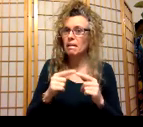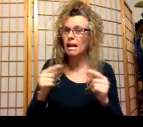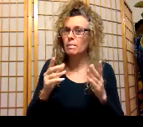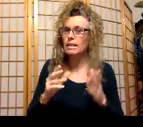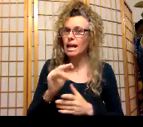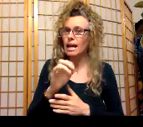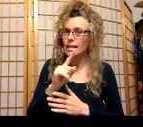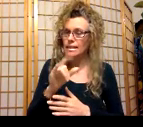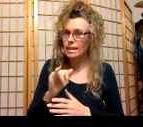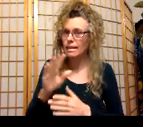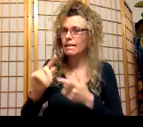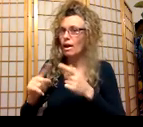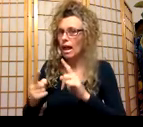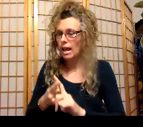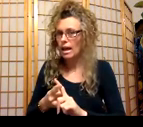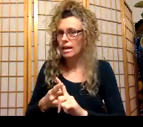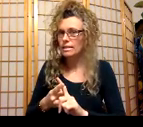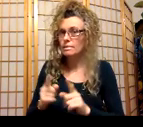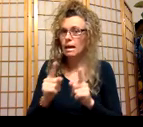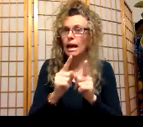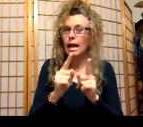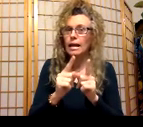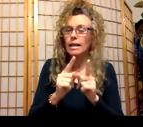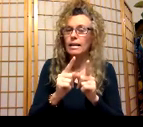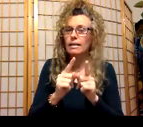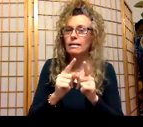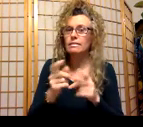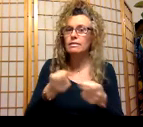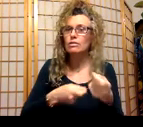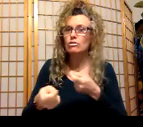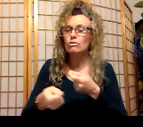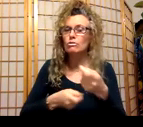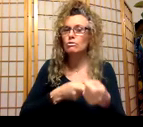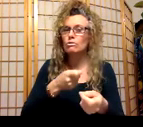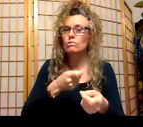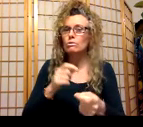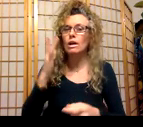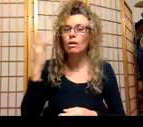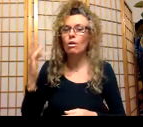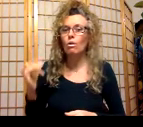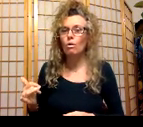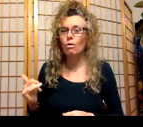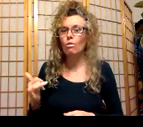their allies, met up, in which they traded gold raided from Jewish people of states or other people.